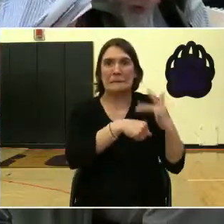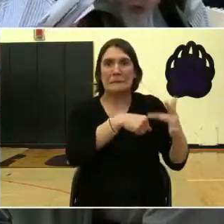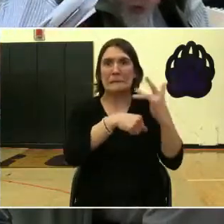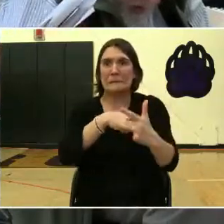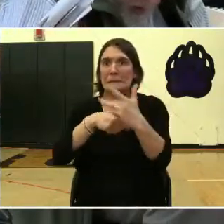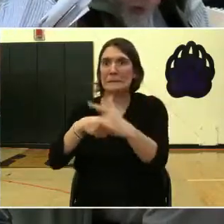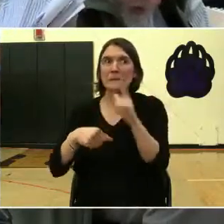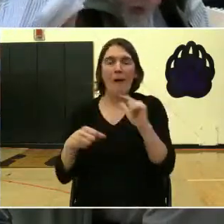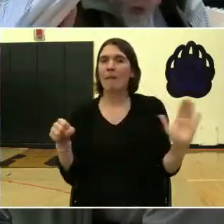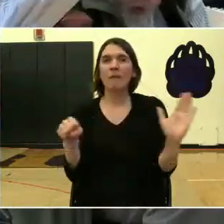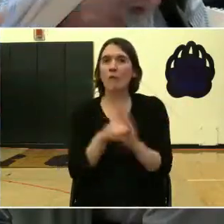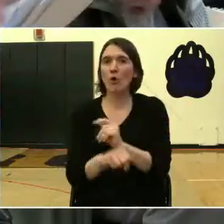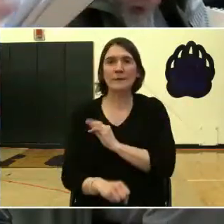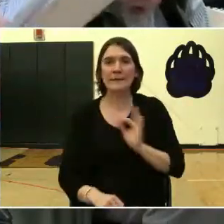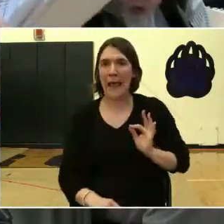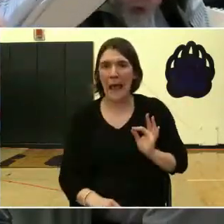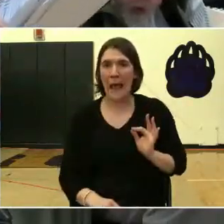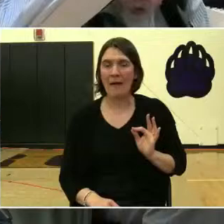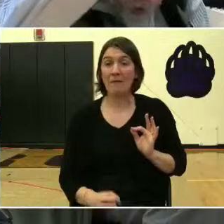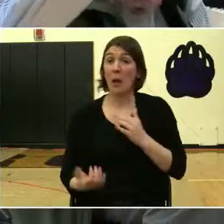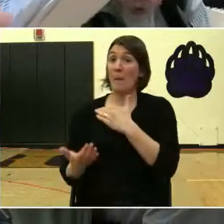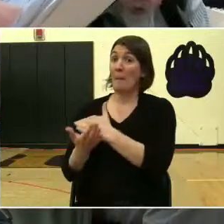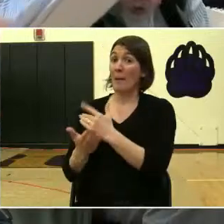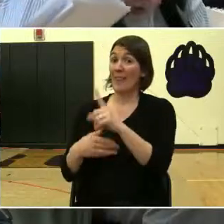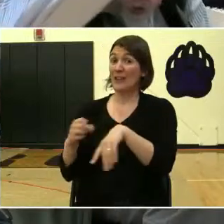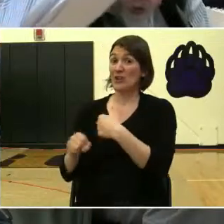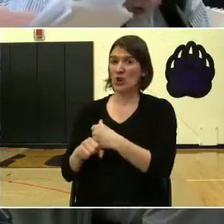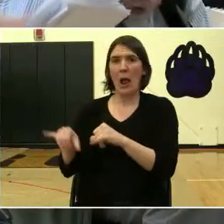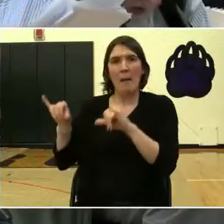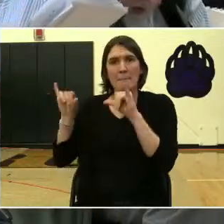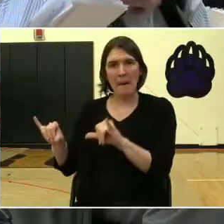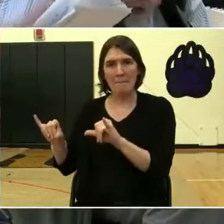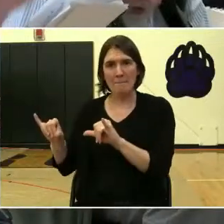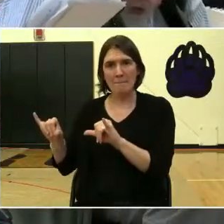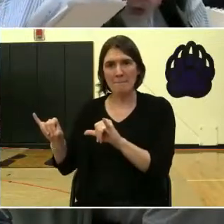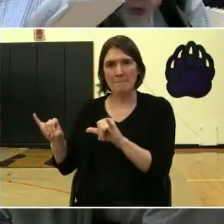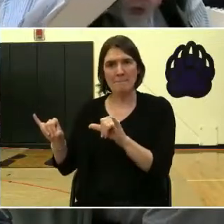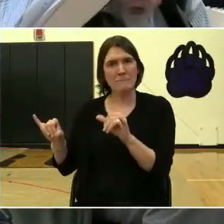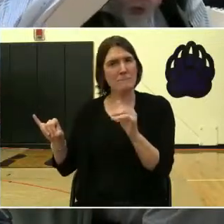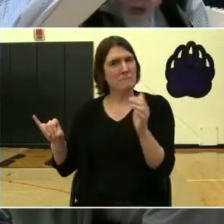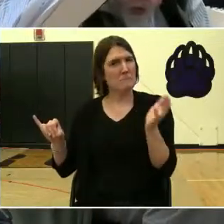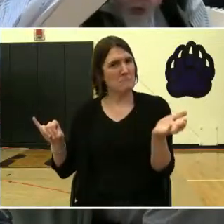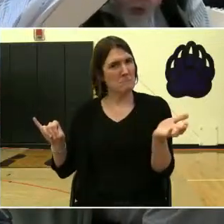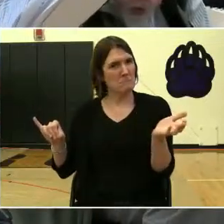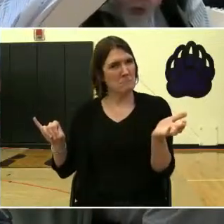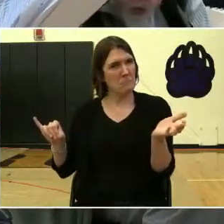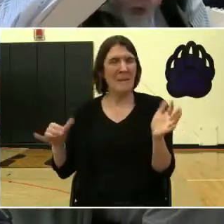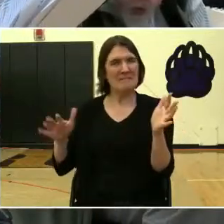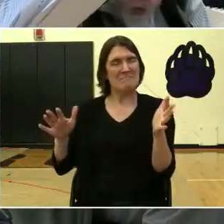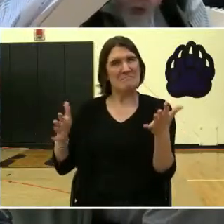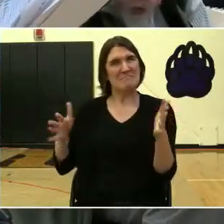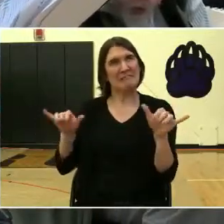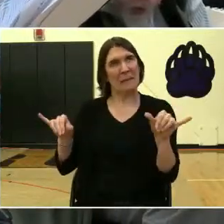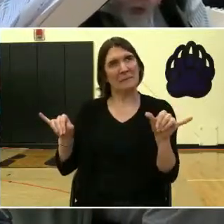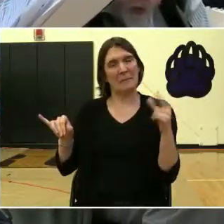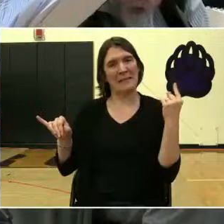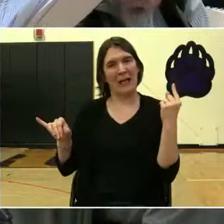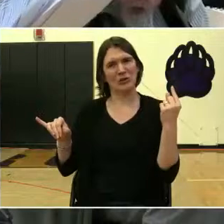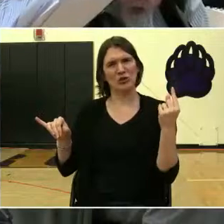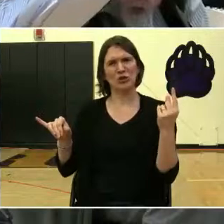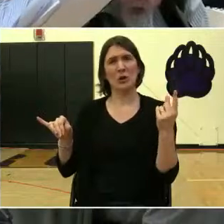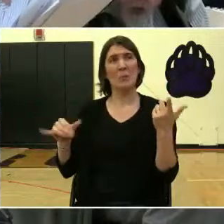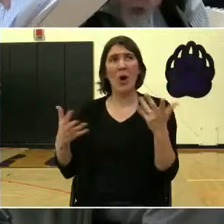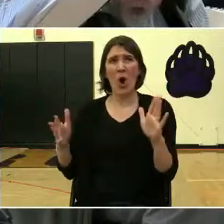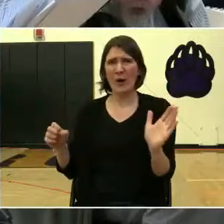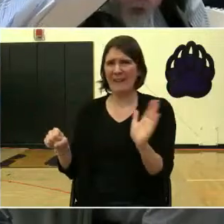department and um the budget this year has not changed for the police department particularly much but um we have